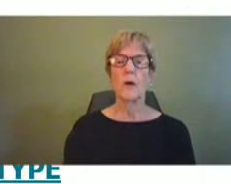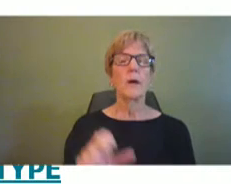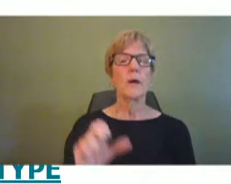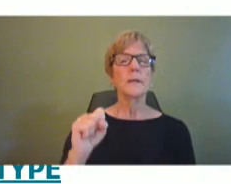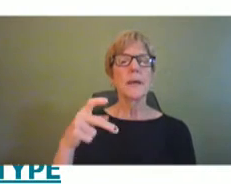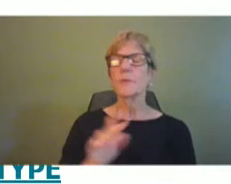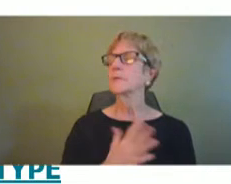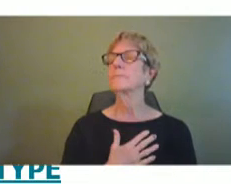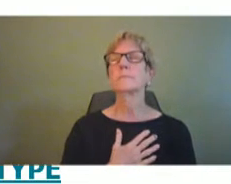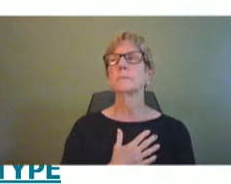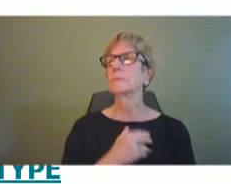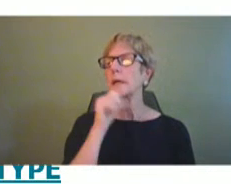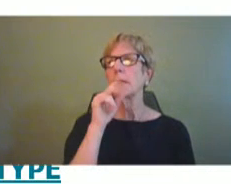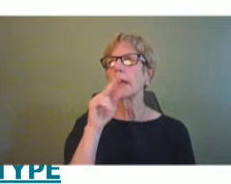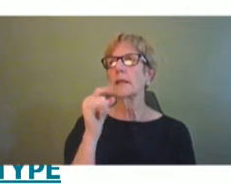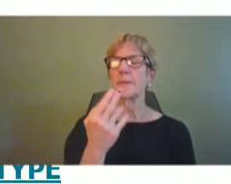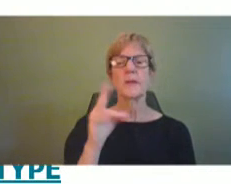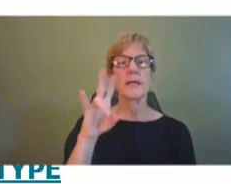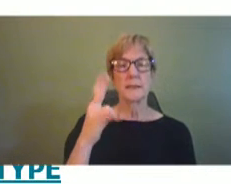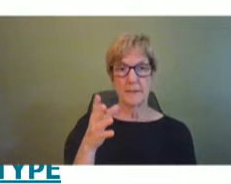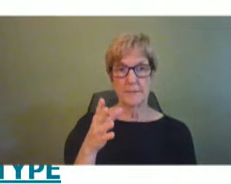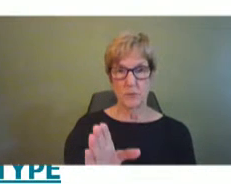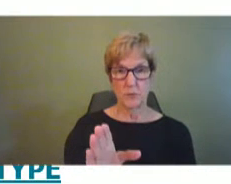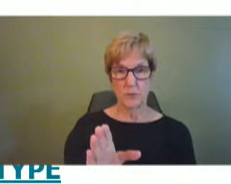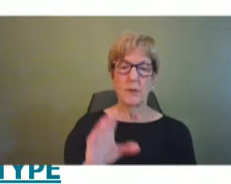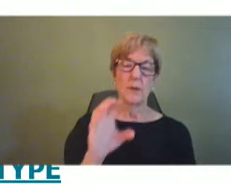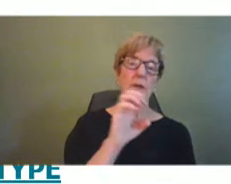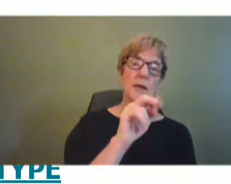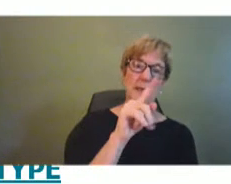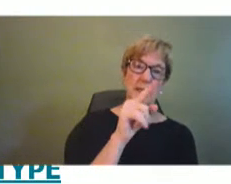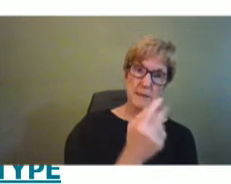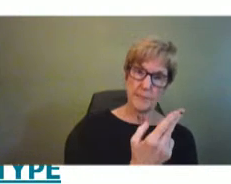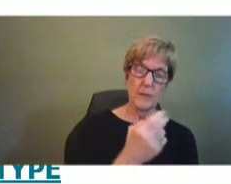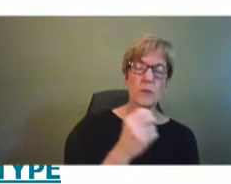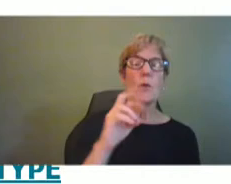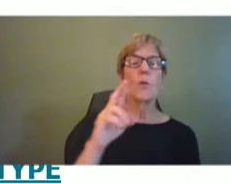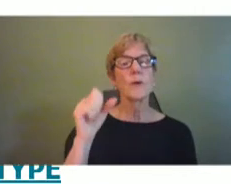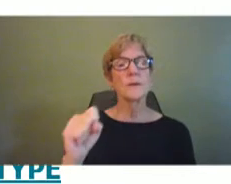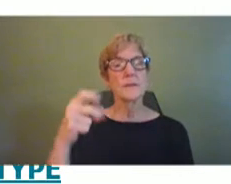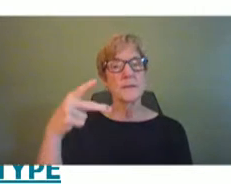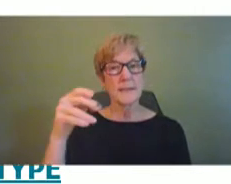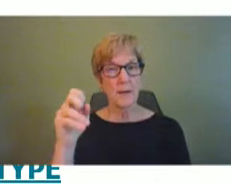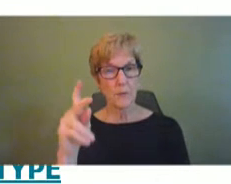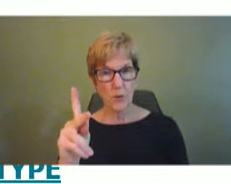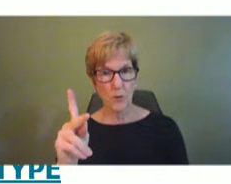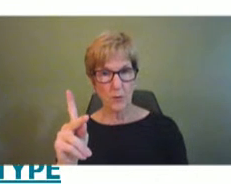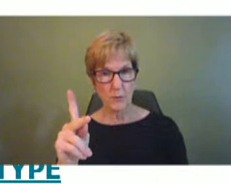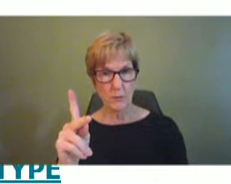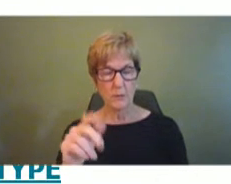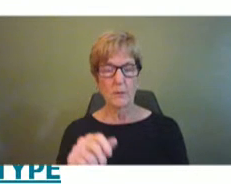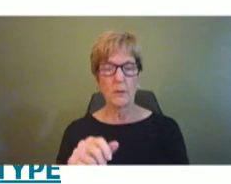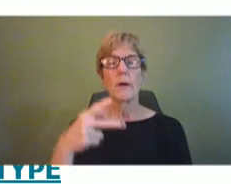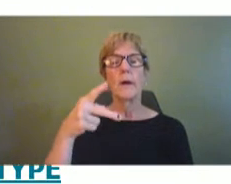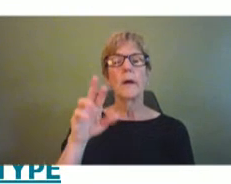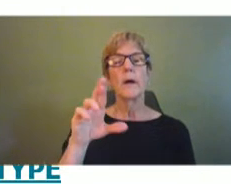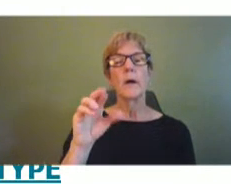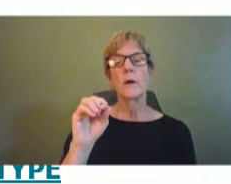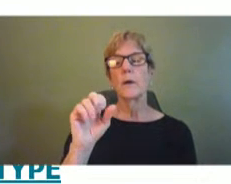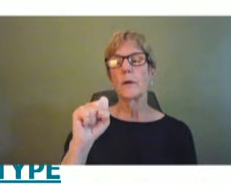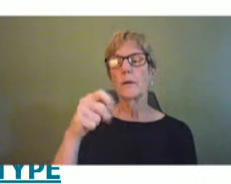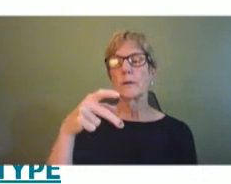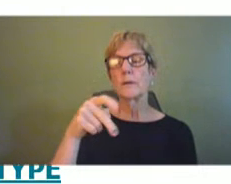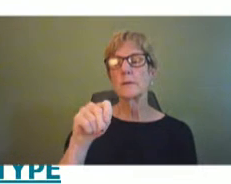Elizabeth Avenue 7th Street in Elizabeth or South Park for example um Prosperity Village those